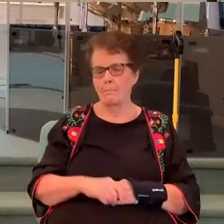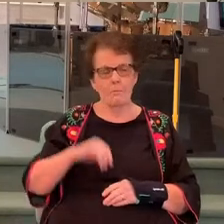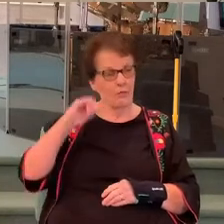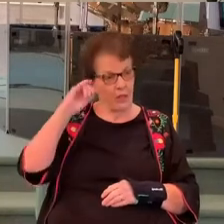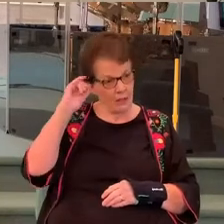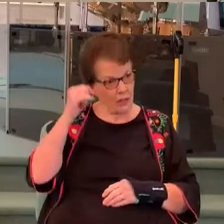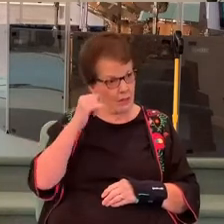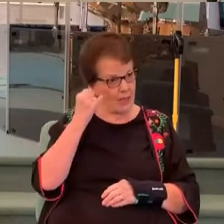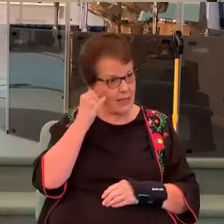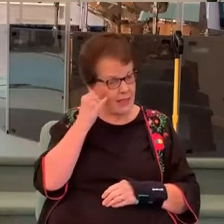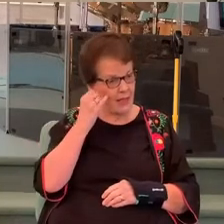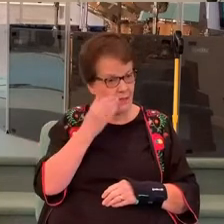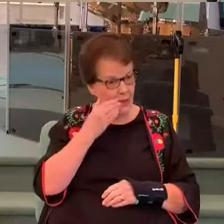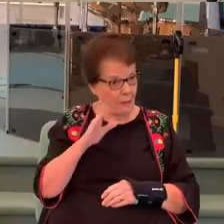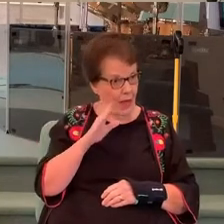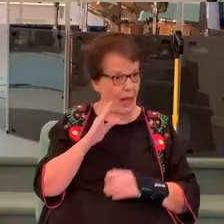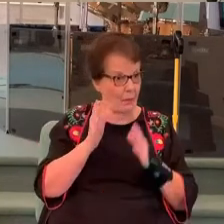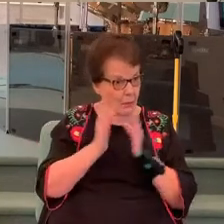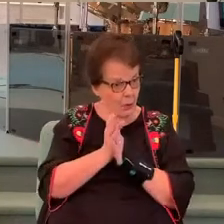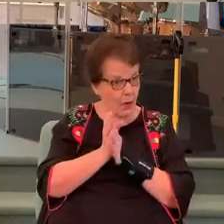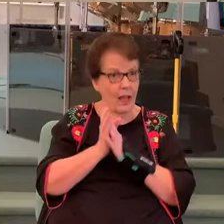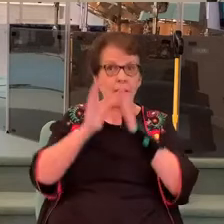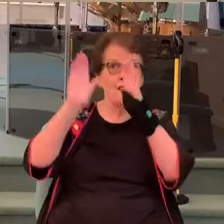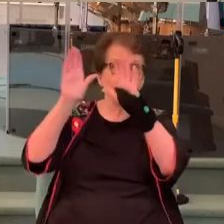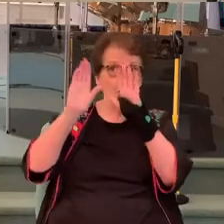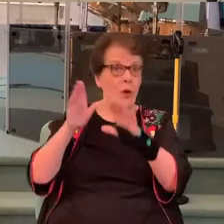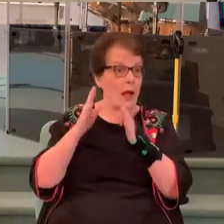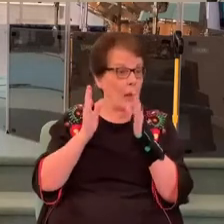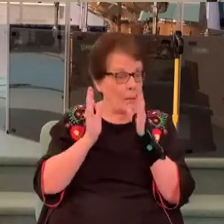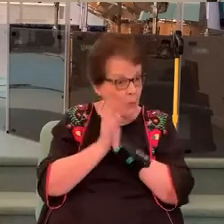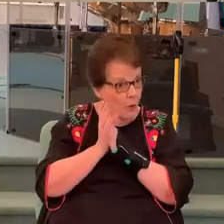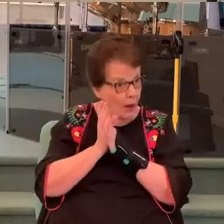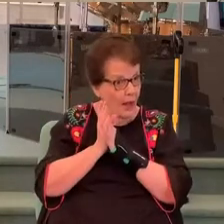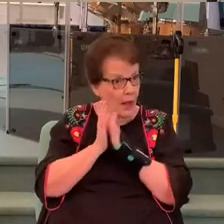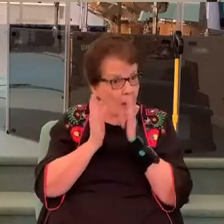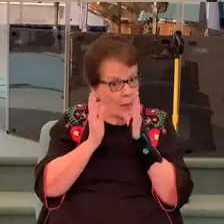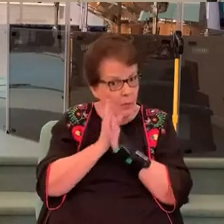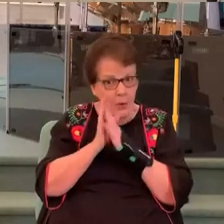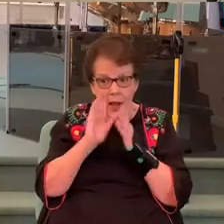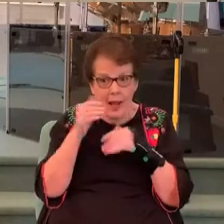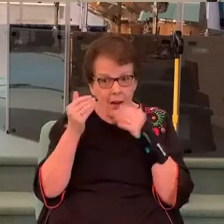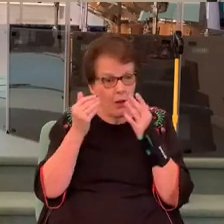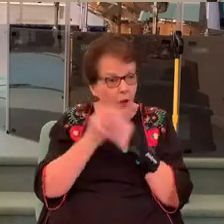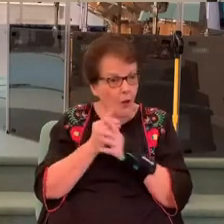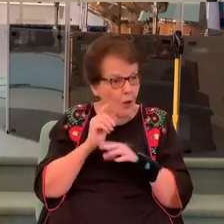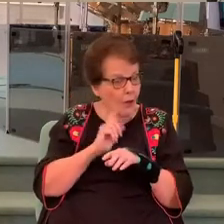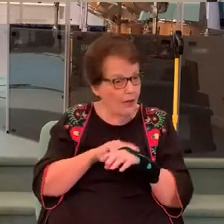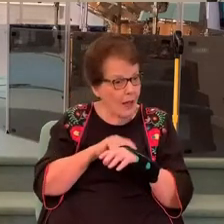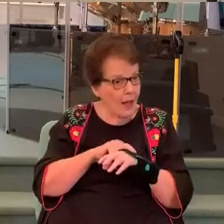it's bad, pray. If it's great, pray. Pray at all times.